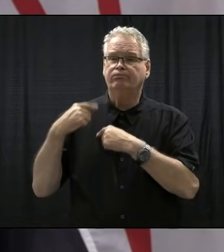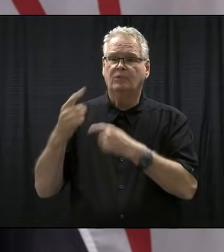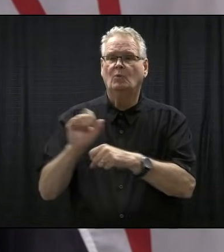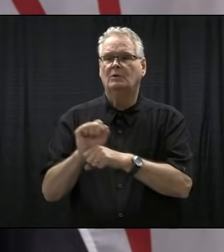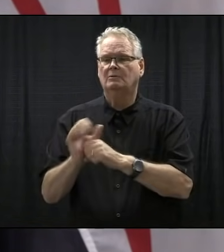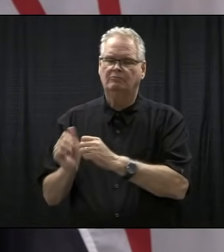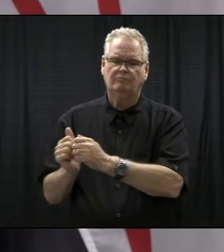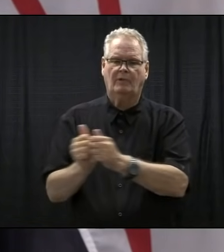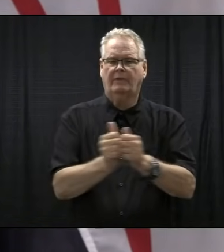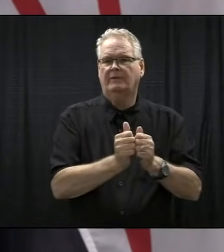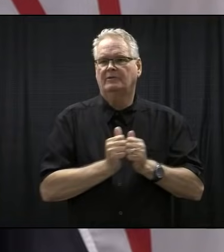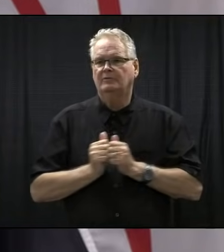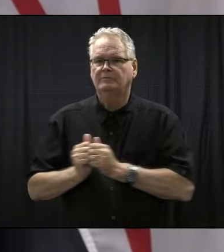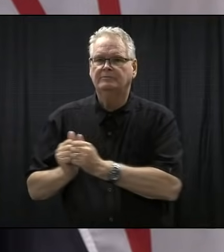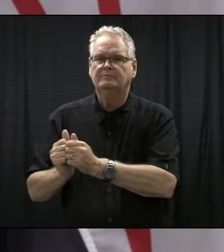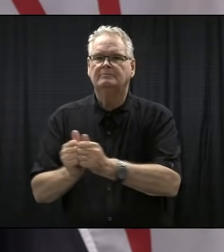well.